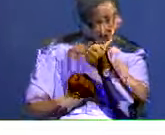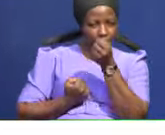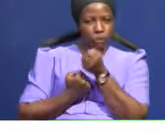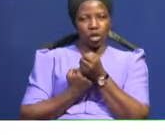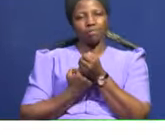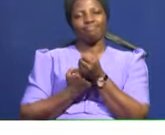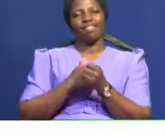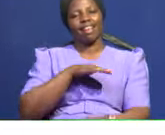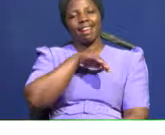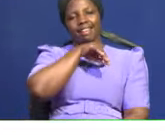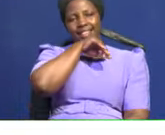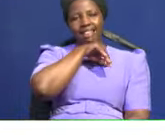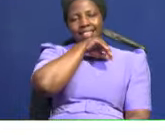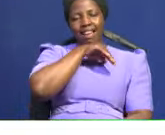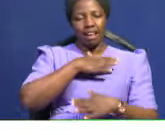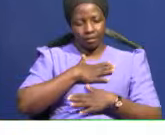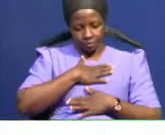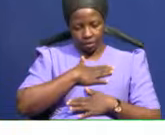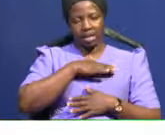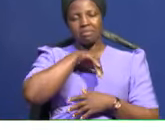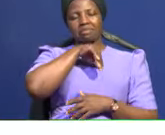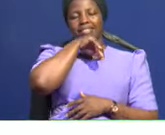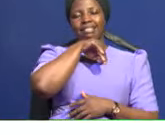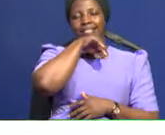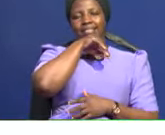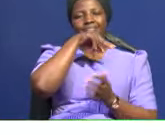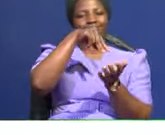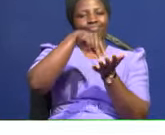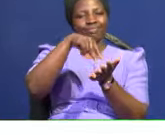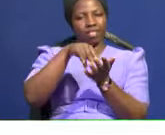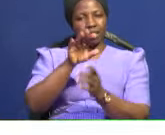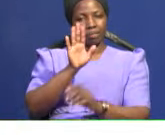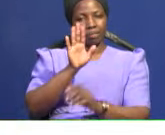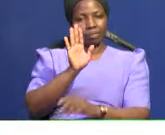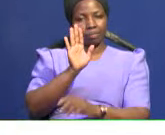candidature of Right Honorable Raila Amolo Odinga